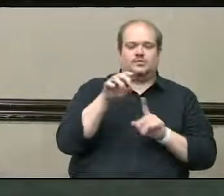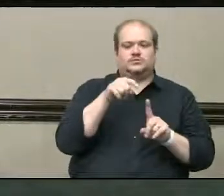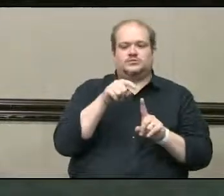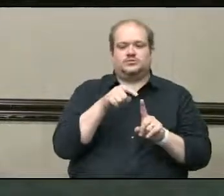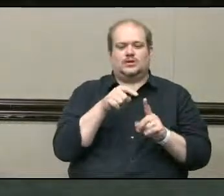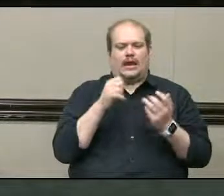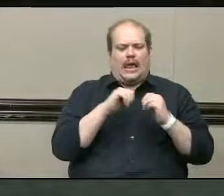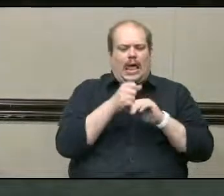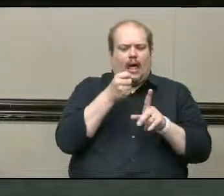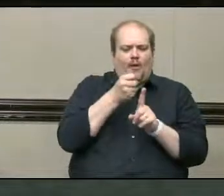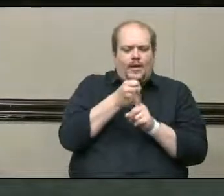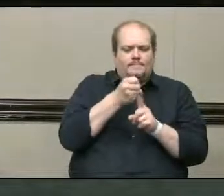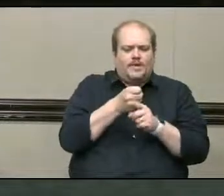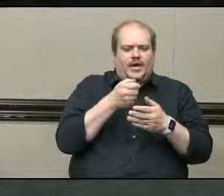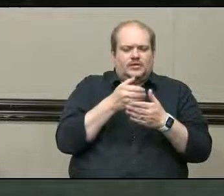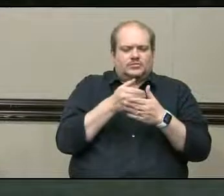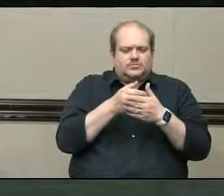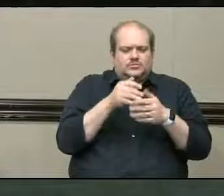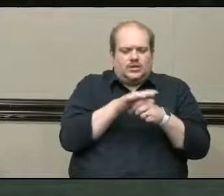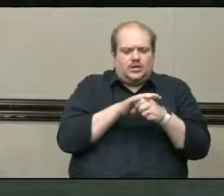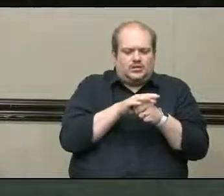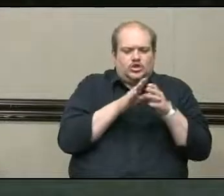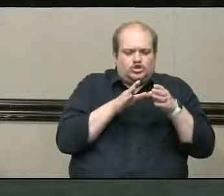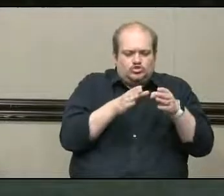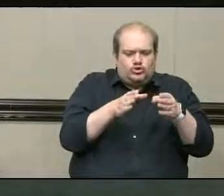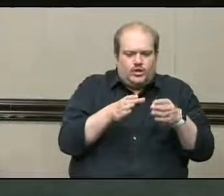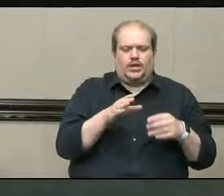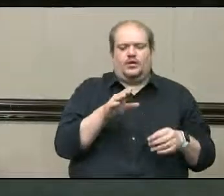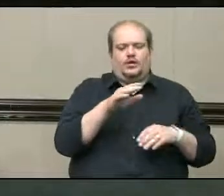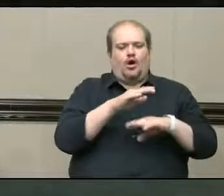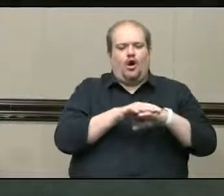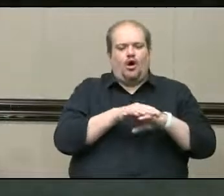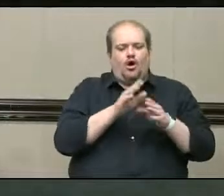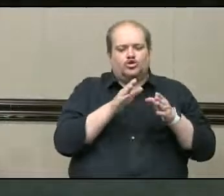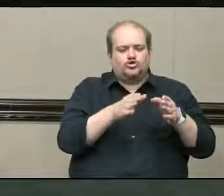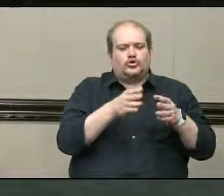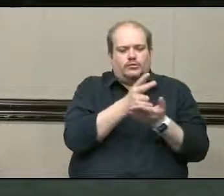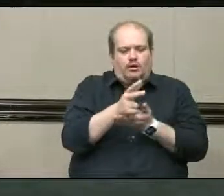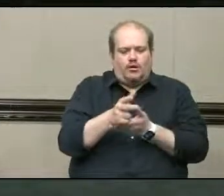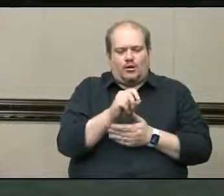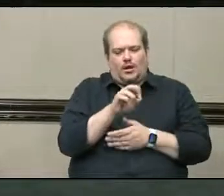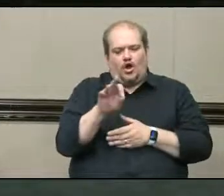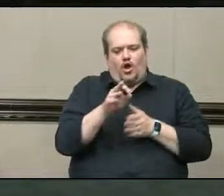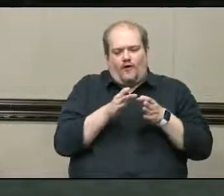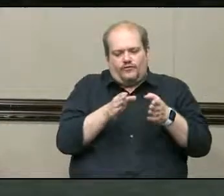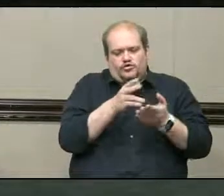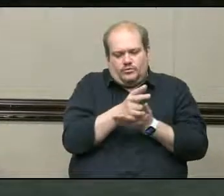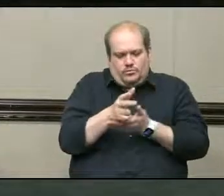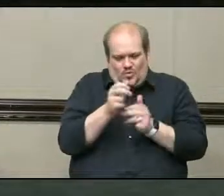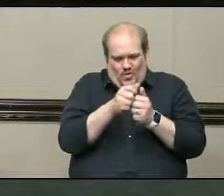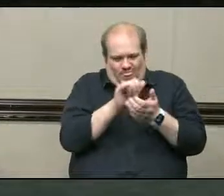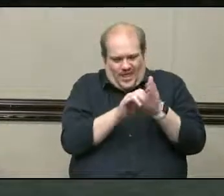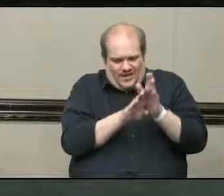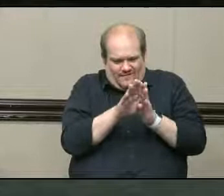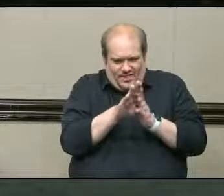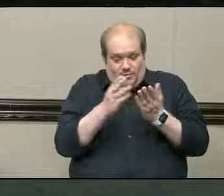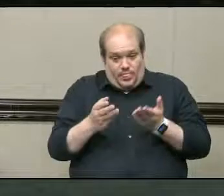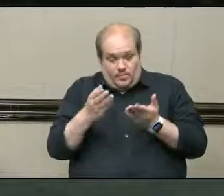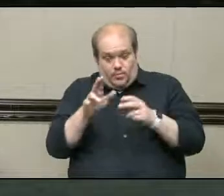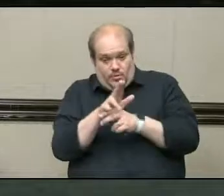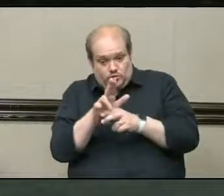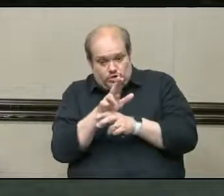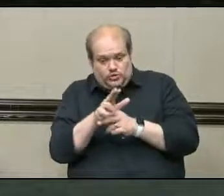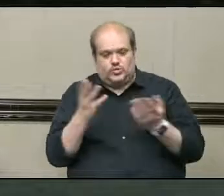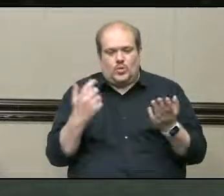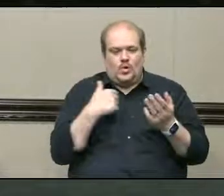What is the impact to the existing infrastructure, street, on-street parking, off-street parking, by that development and the proposed use and what